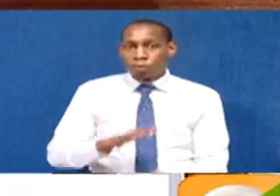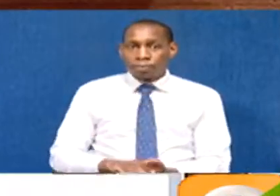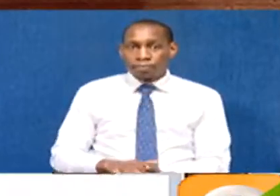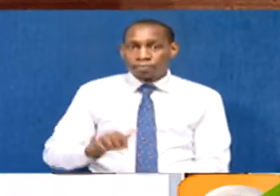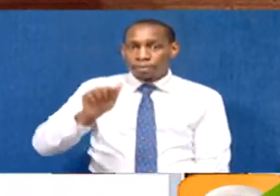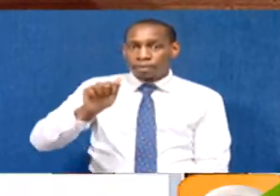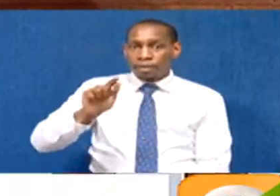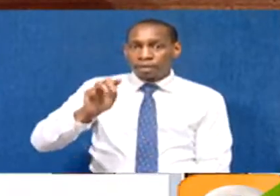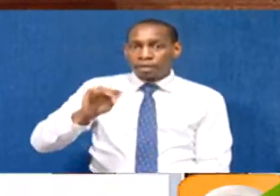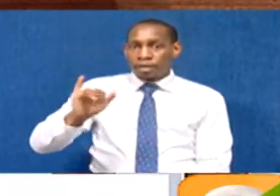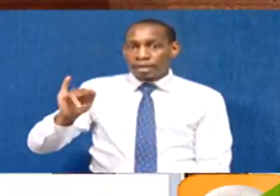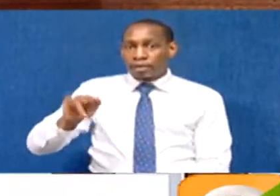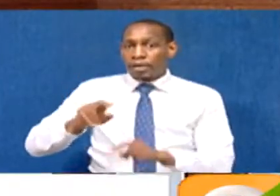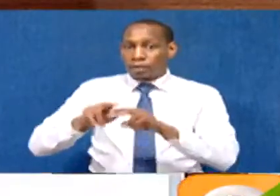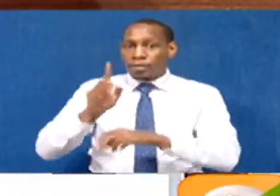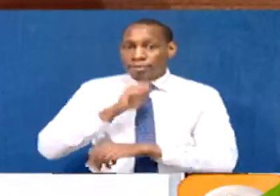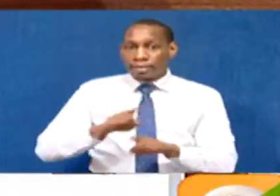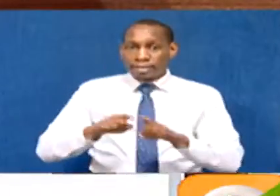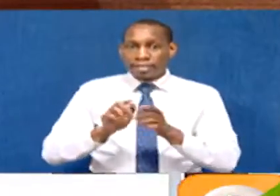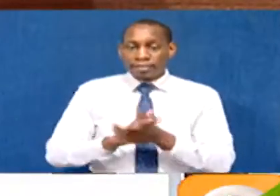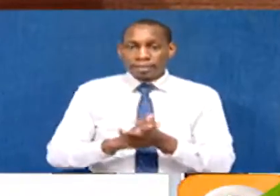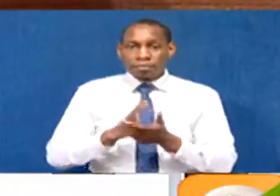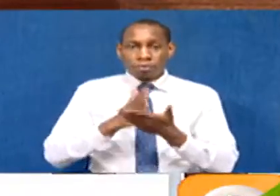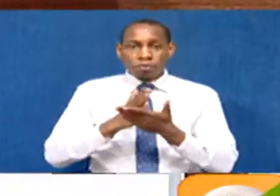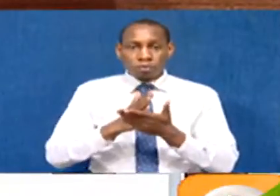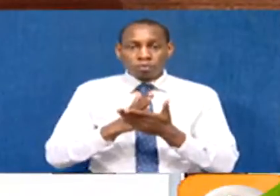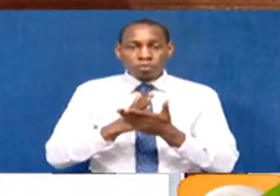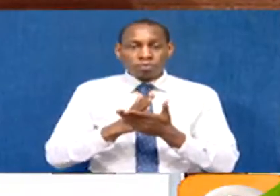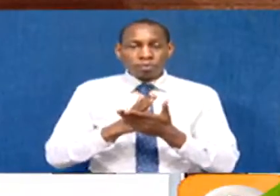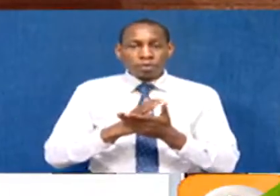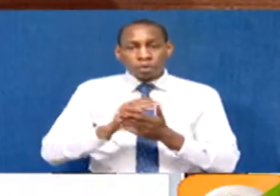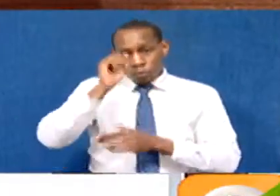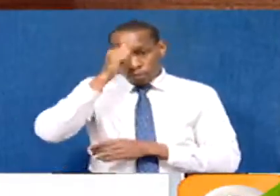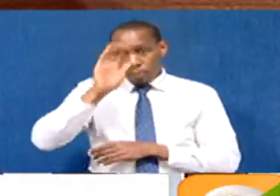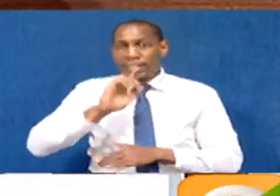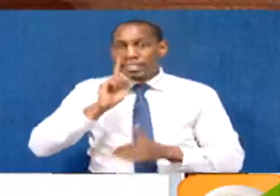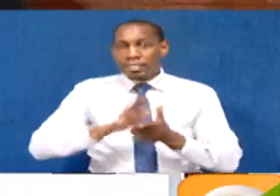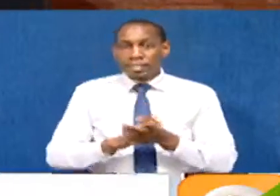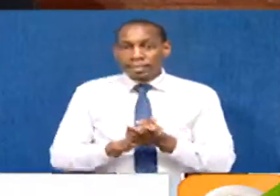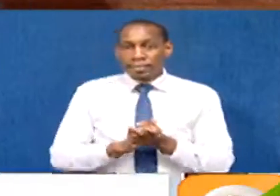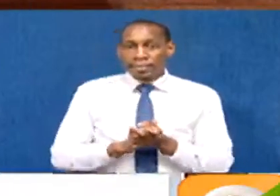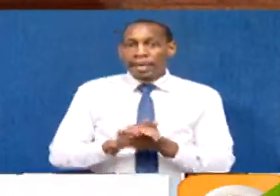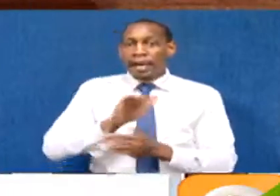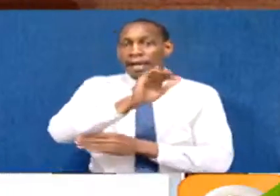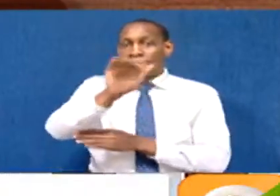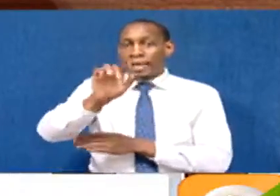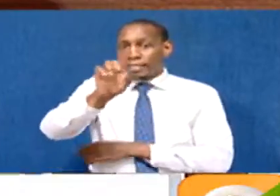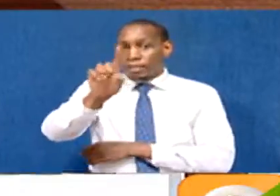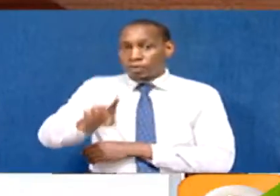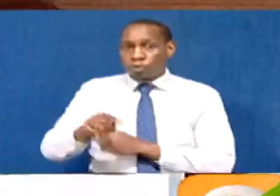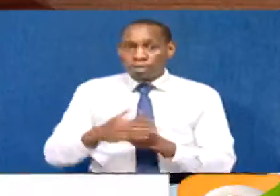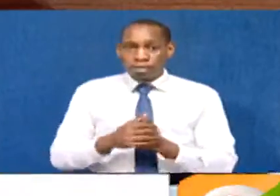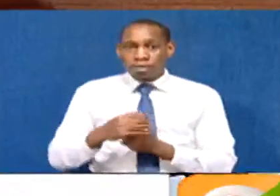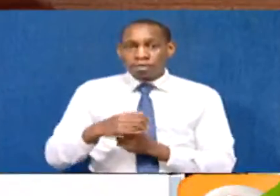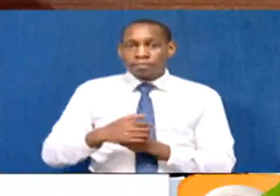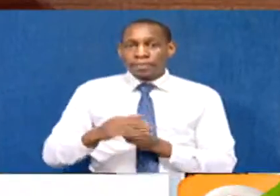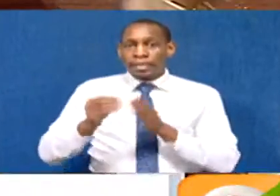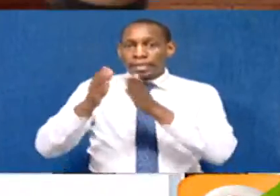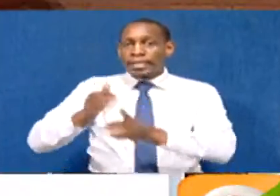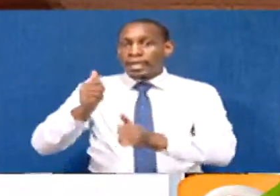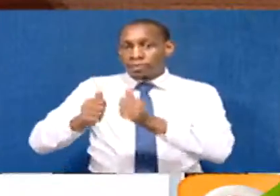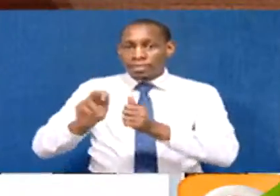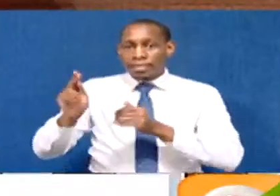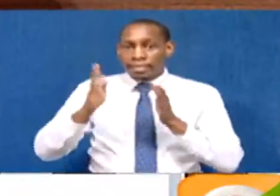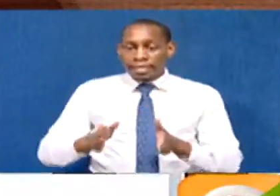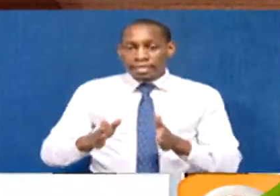Francis Atwoli was seated. And in his patriotic wisdom, he said, he asked the question, in whose hands